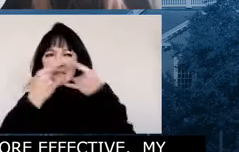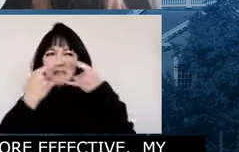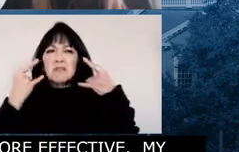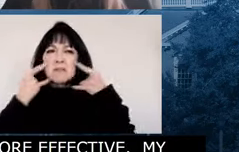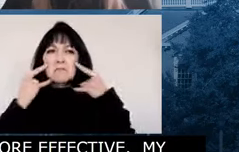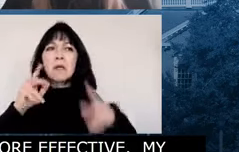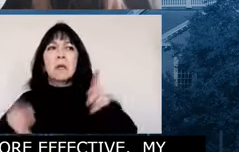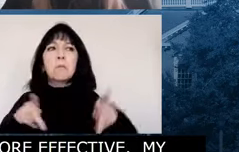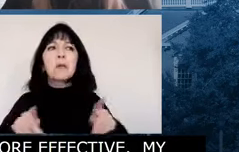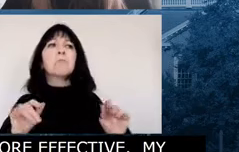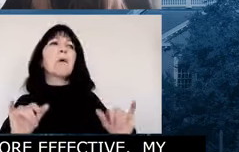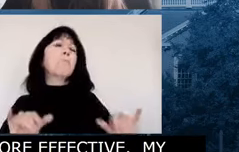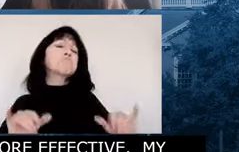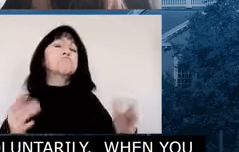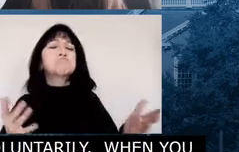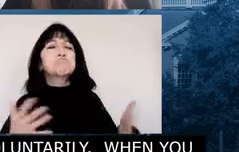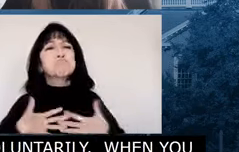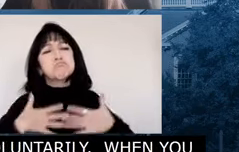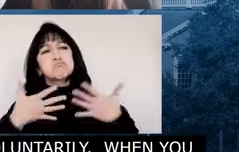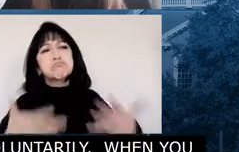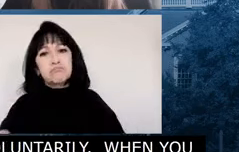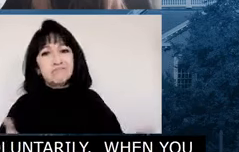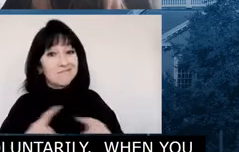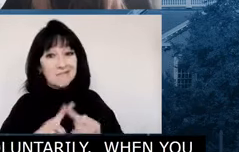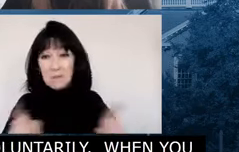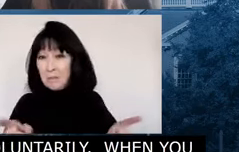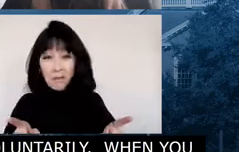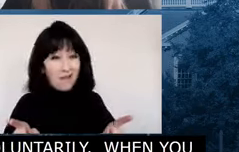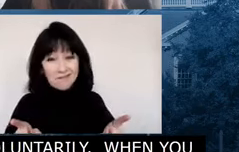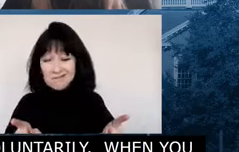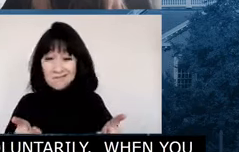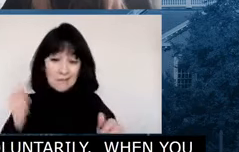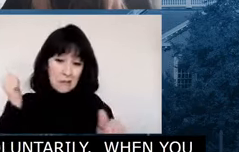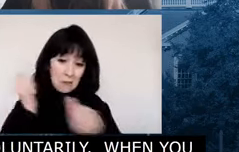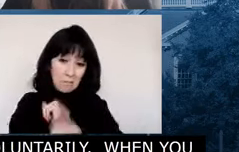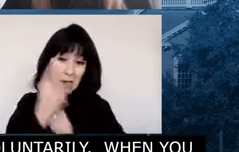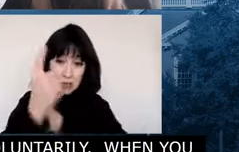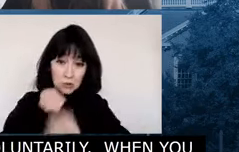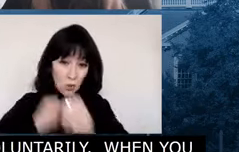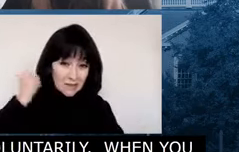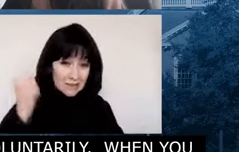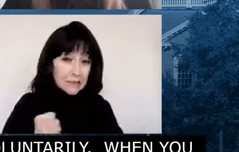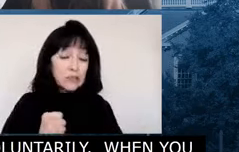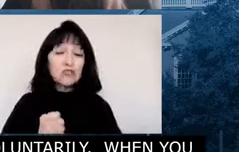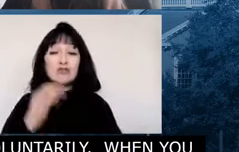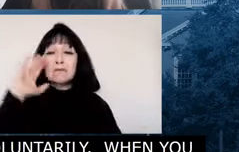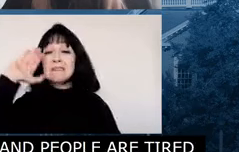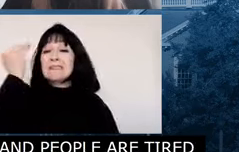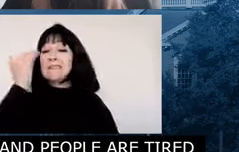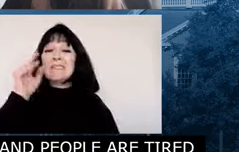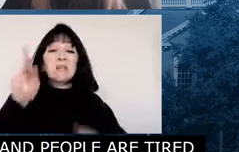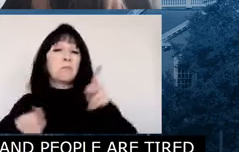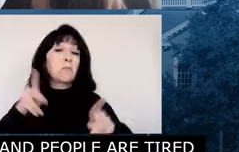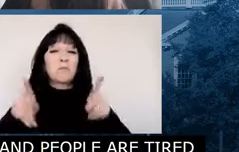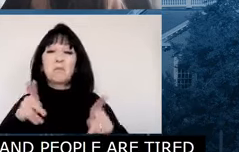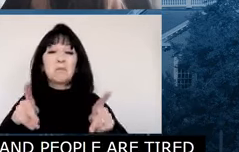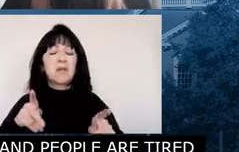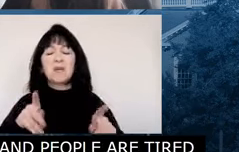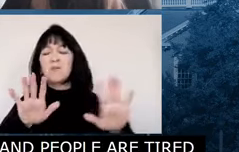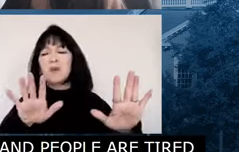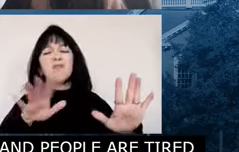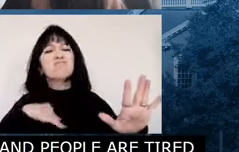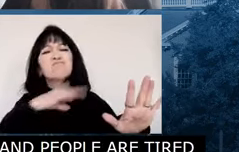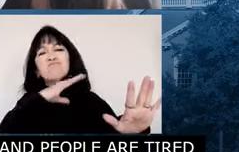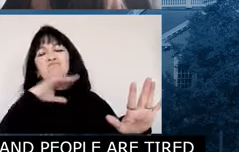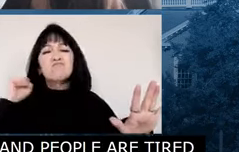tired, there's just not as vigilant. And so we had to go to that. So we'll continue to look at that hospital number